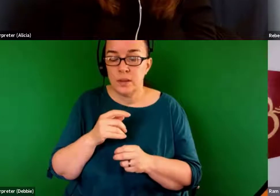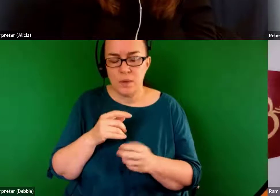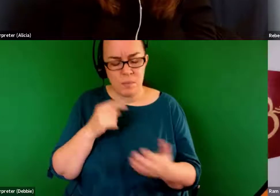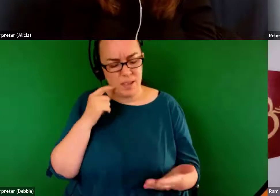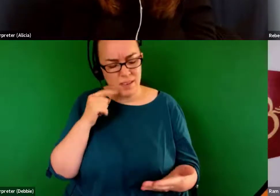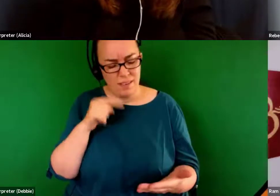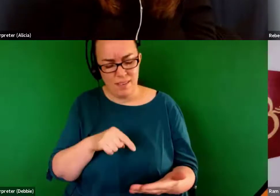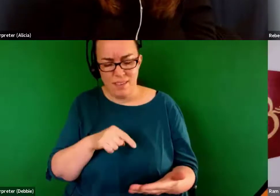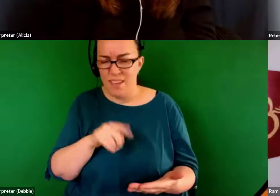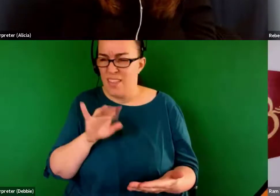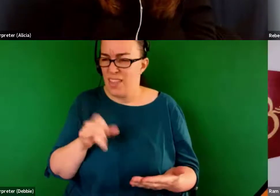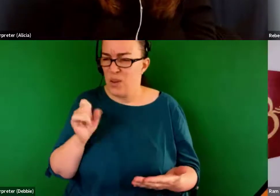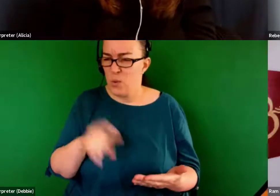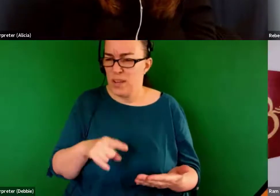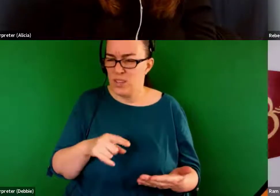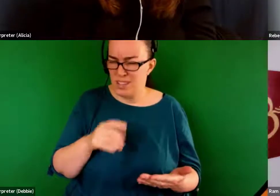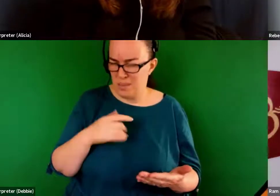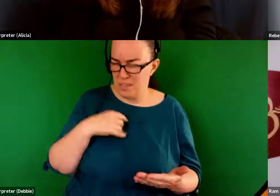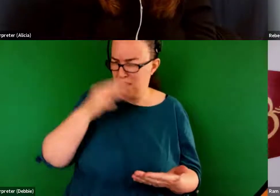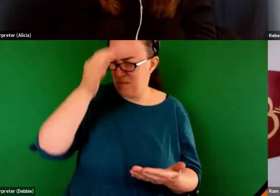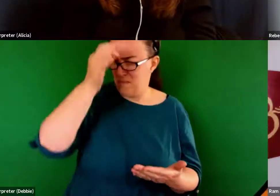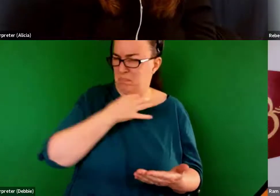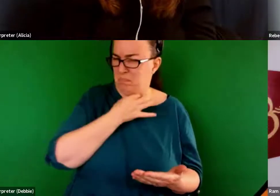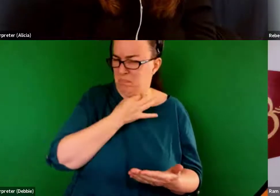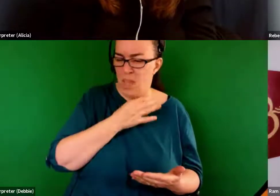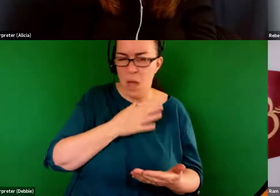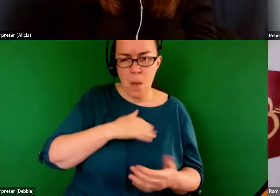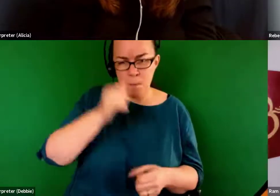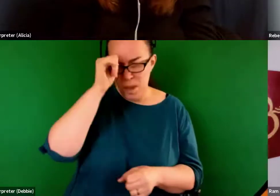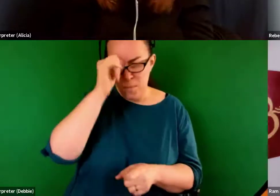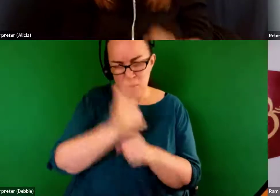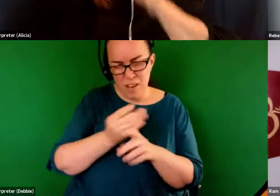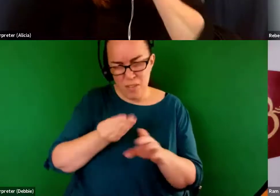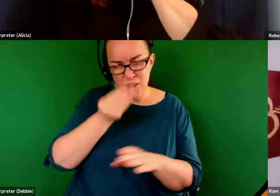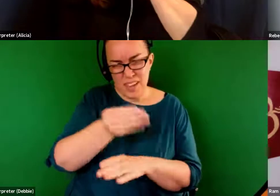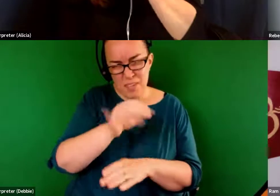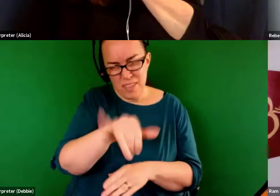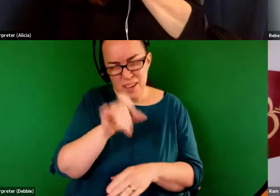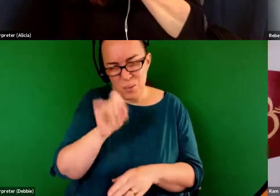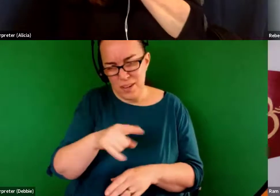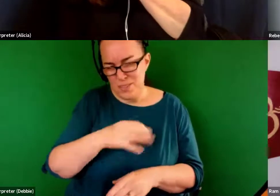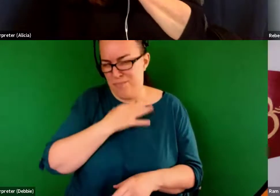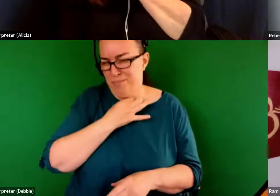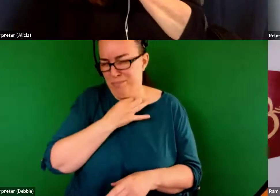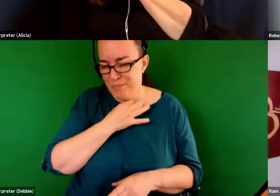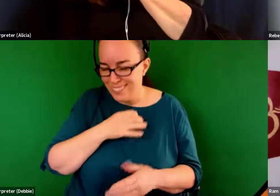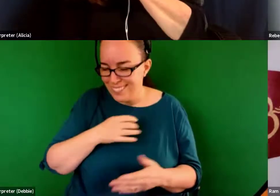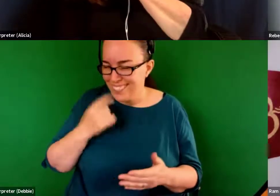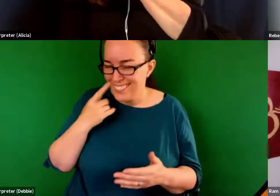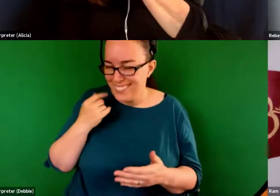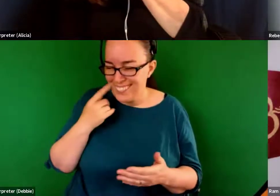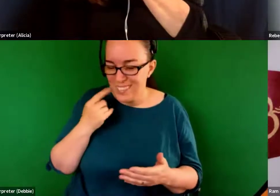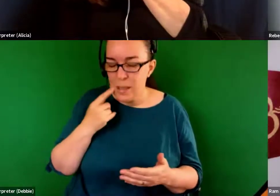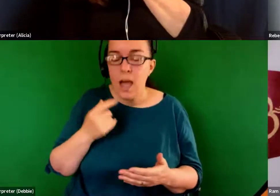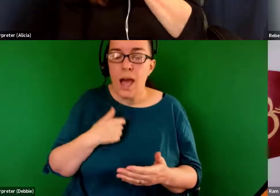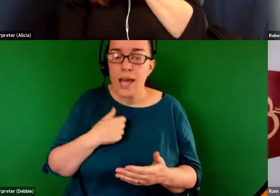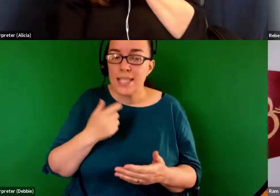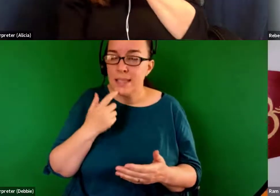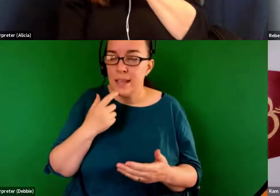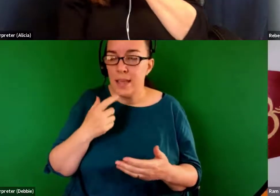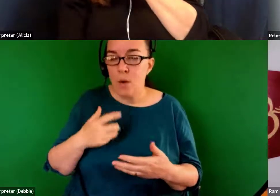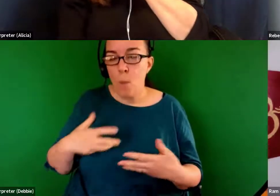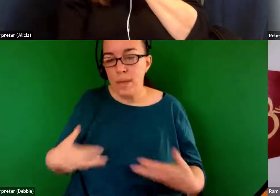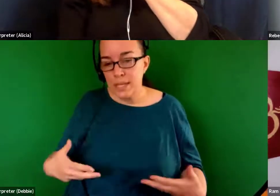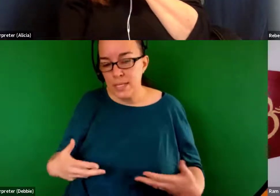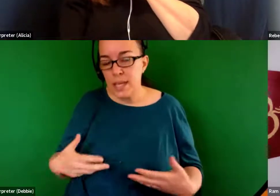sounds exactly like a question my brother would ask. So underlying conditions are things like when we say obesity, diabetes. These